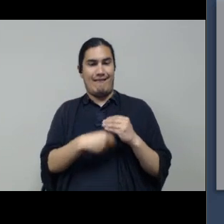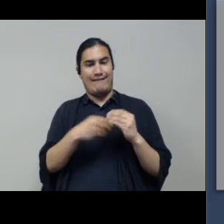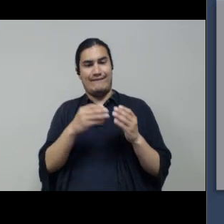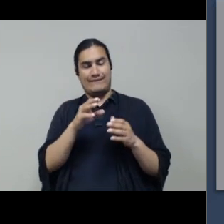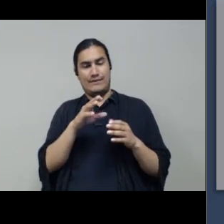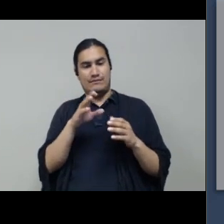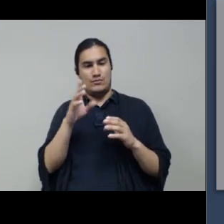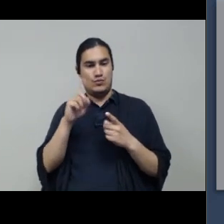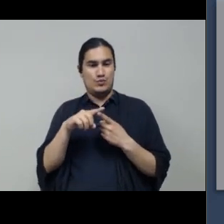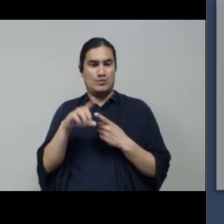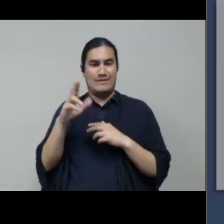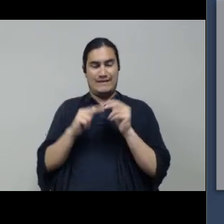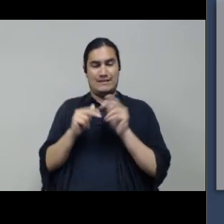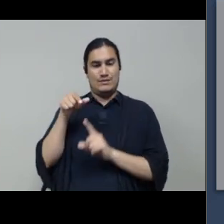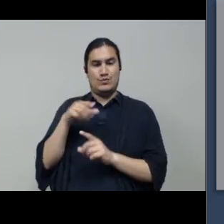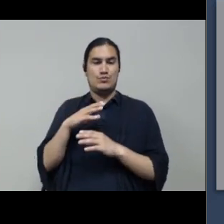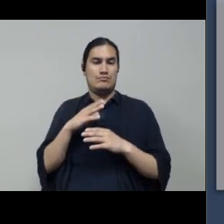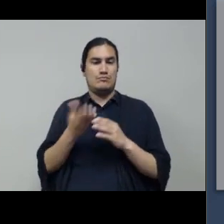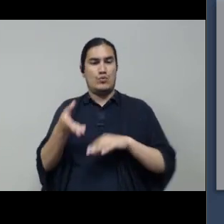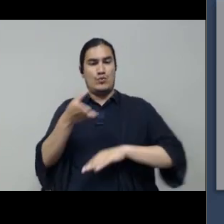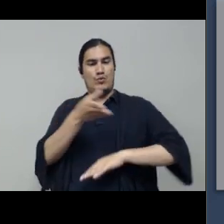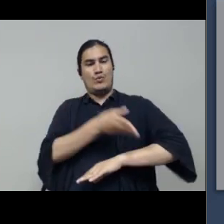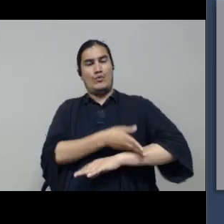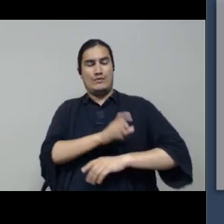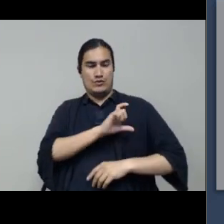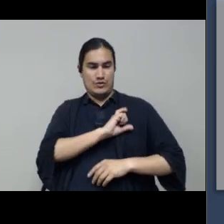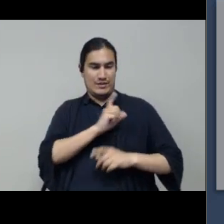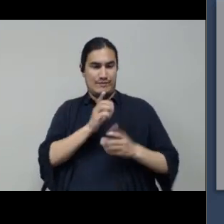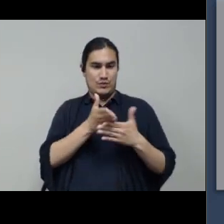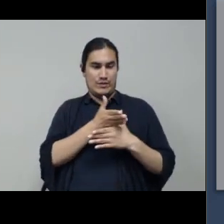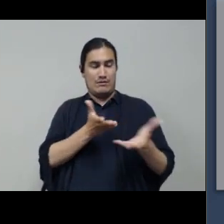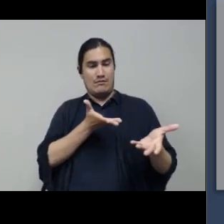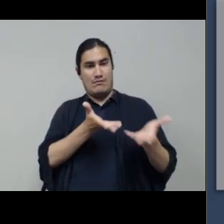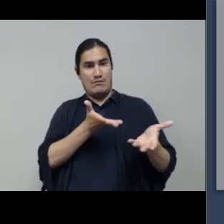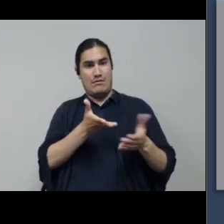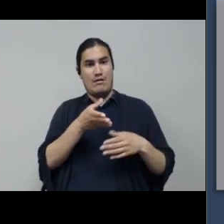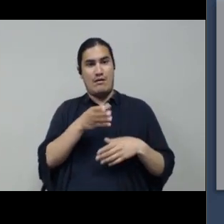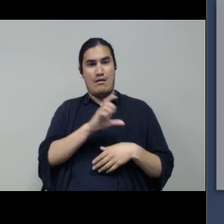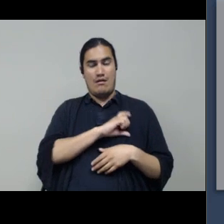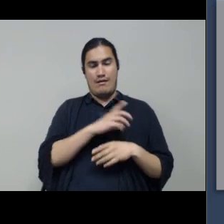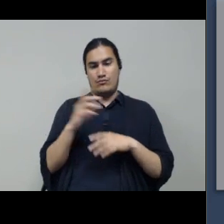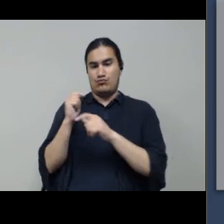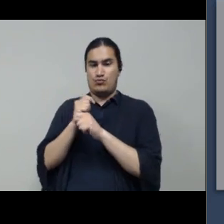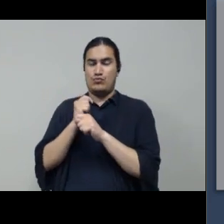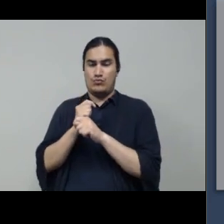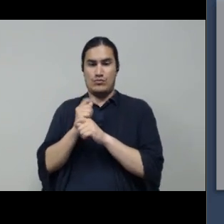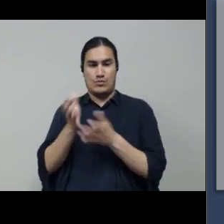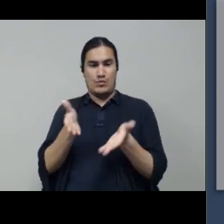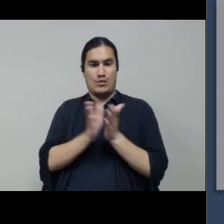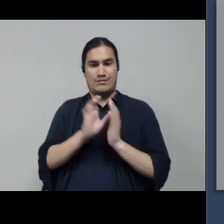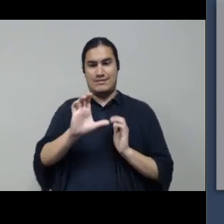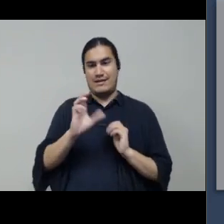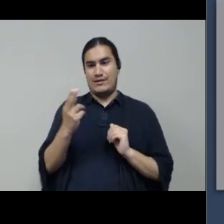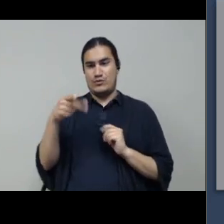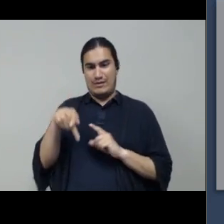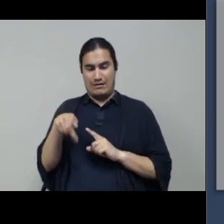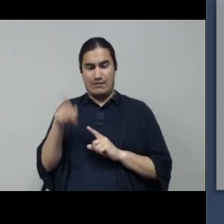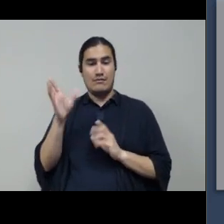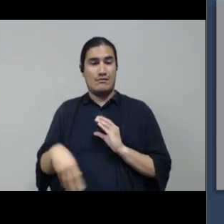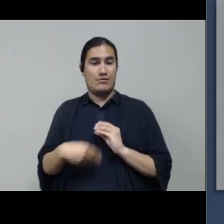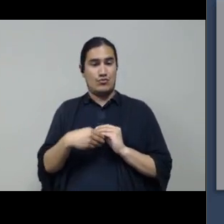to enhance security between the officers and the truck drivers at the request of CHP. In addition,